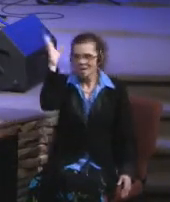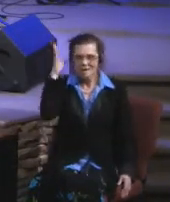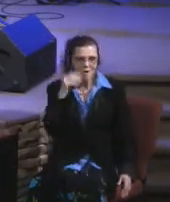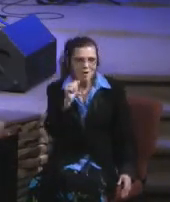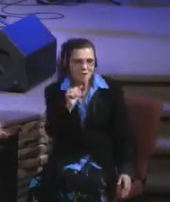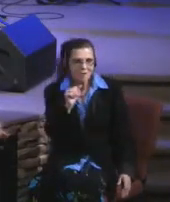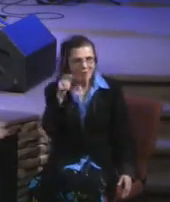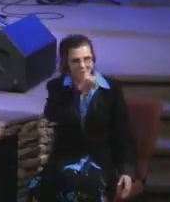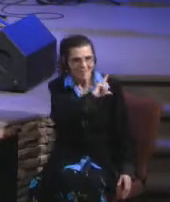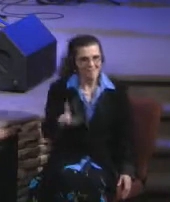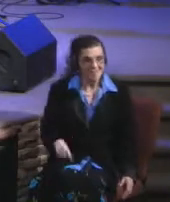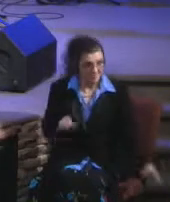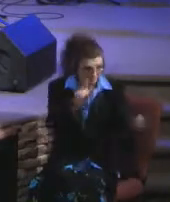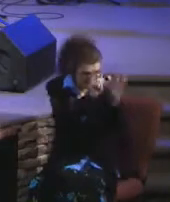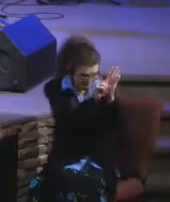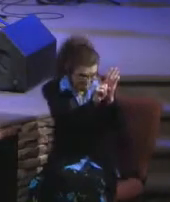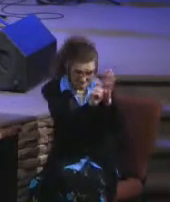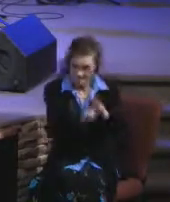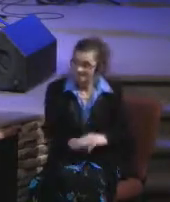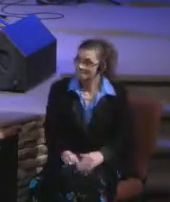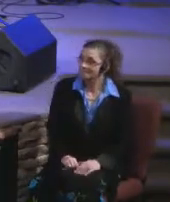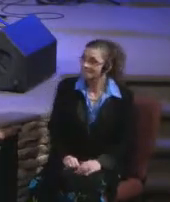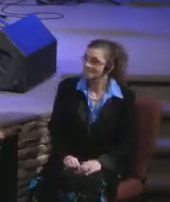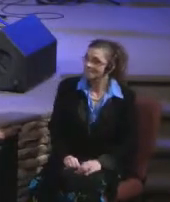daughter of the Lord at that moment.